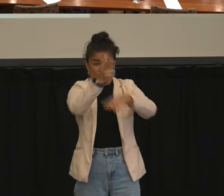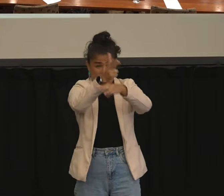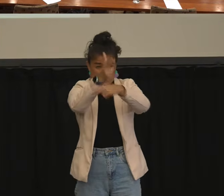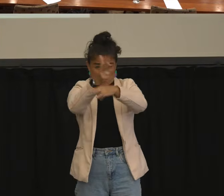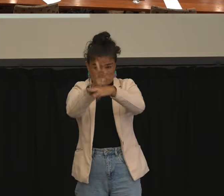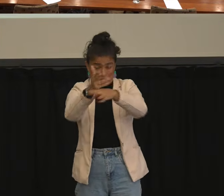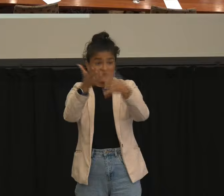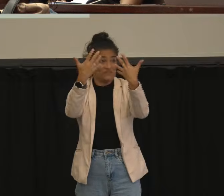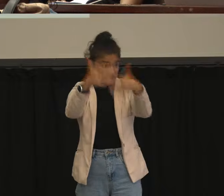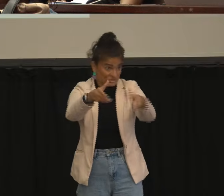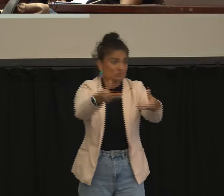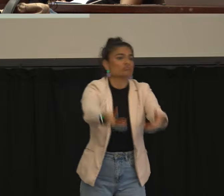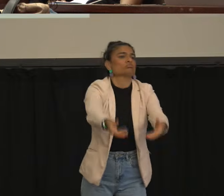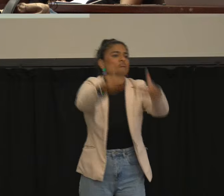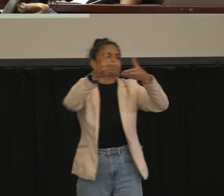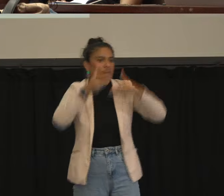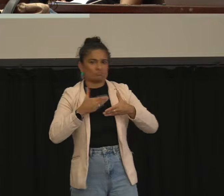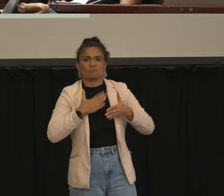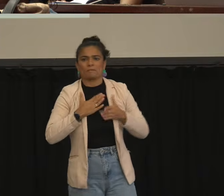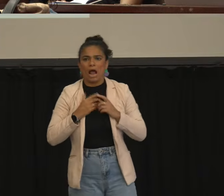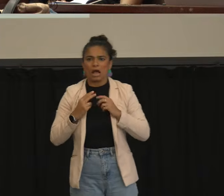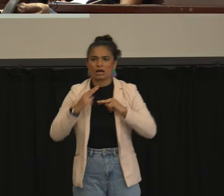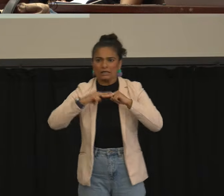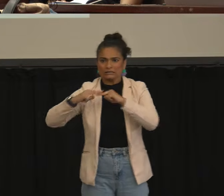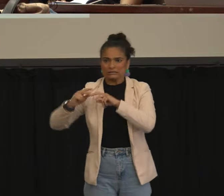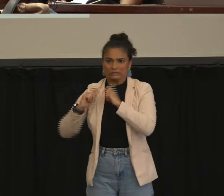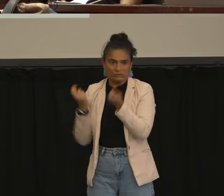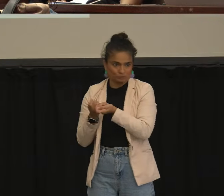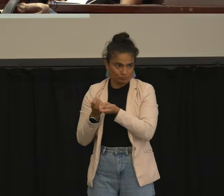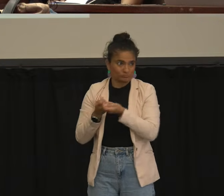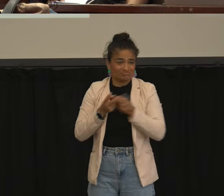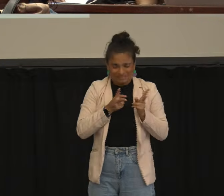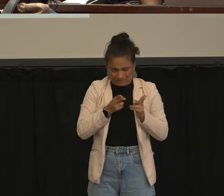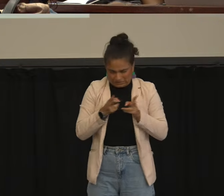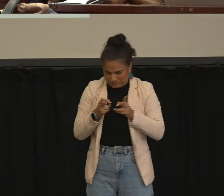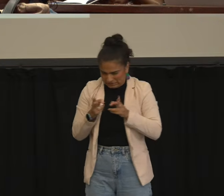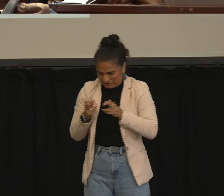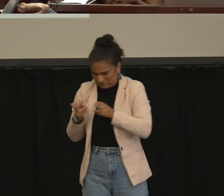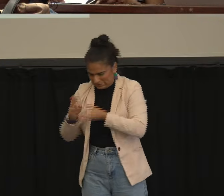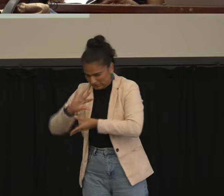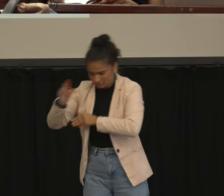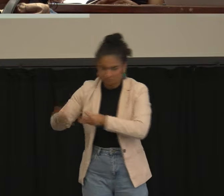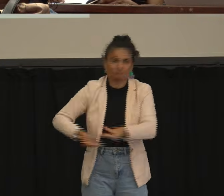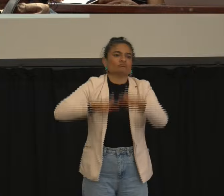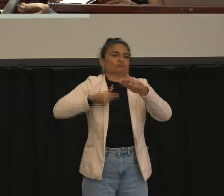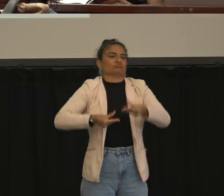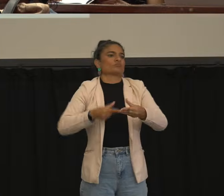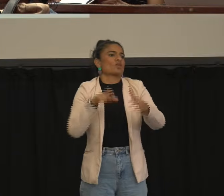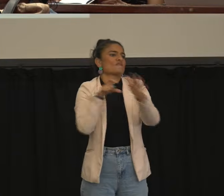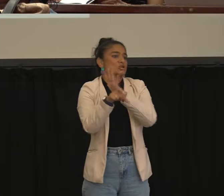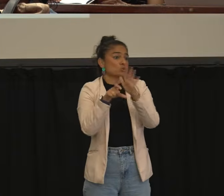also the list of signs or terminology comes from the original story. When that filming is done, it comes